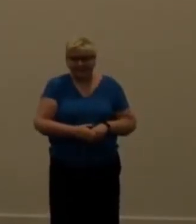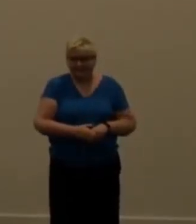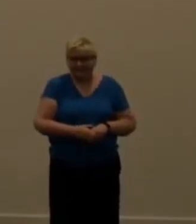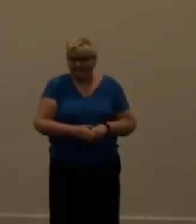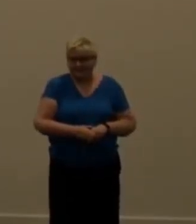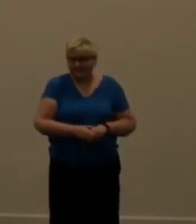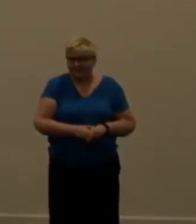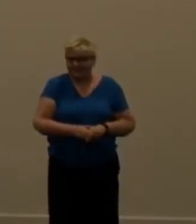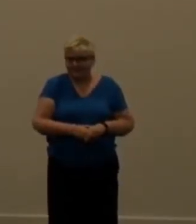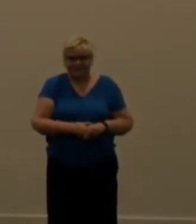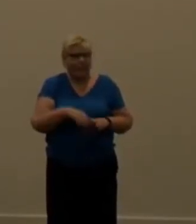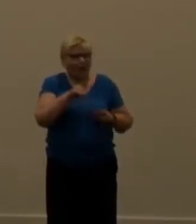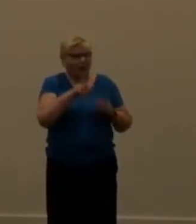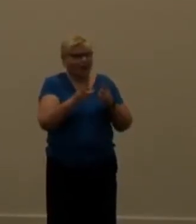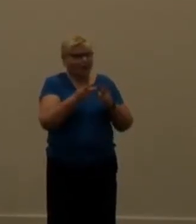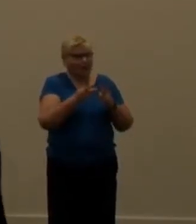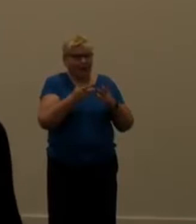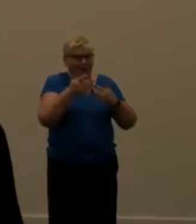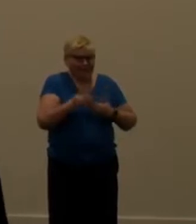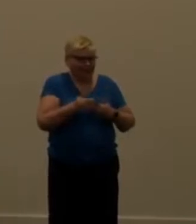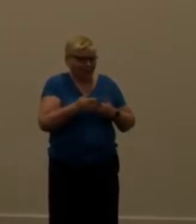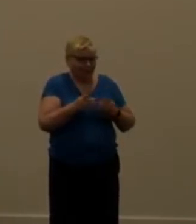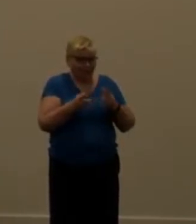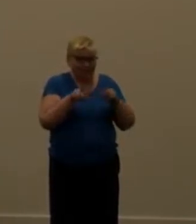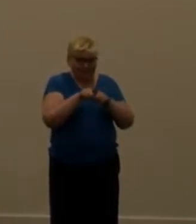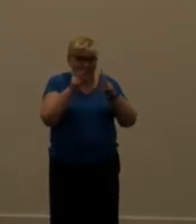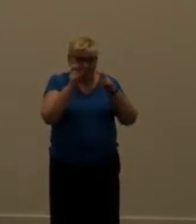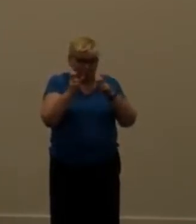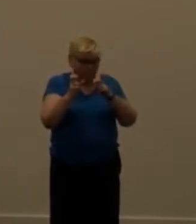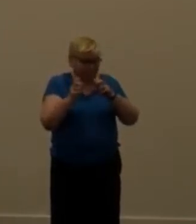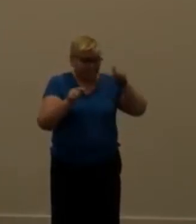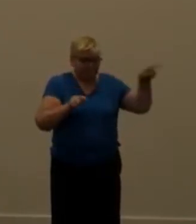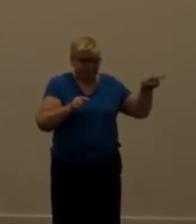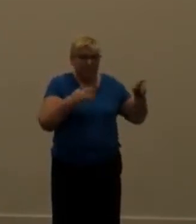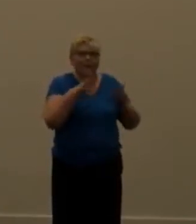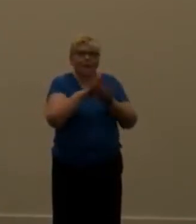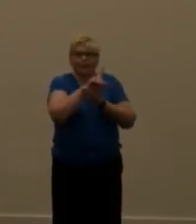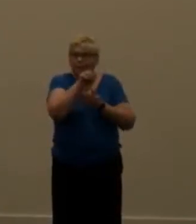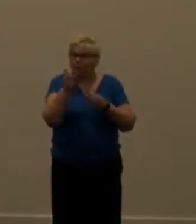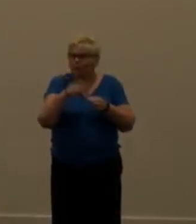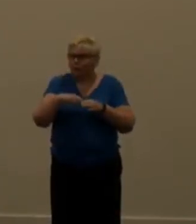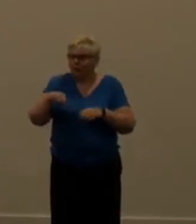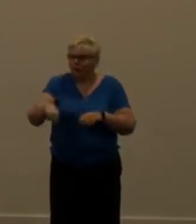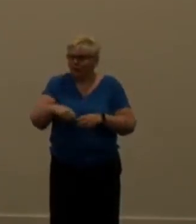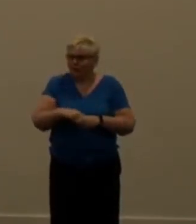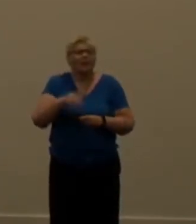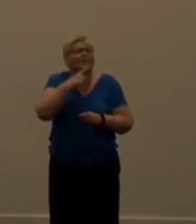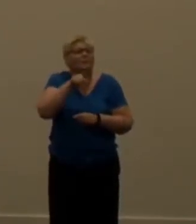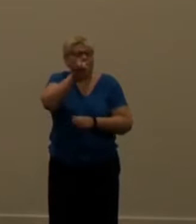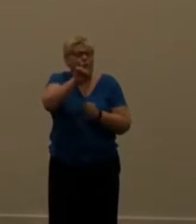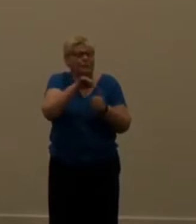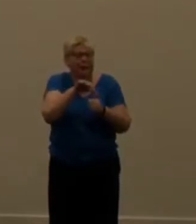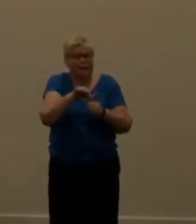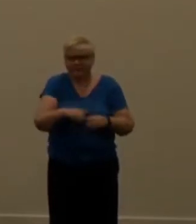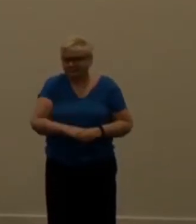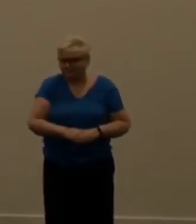Because there is another session about the same subject, but I'm really glad that you joined my session and not the other one. Of